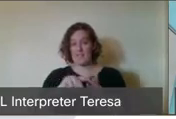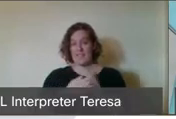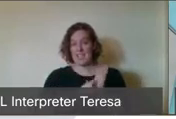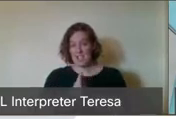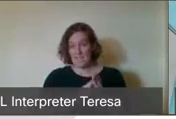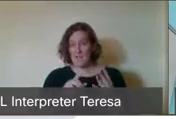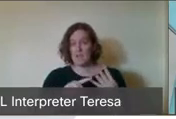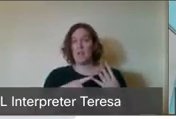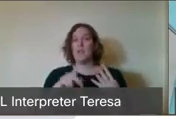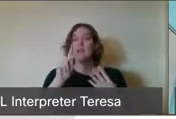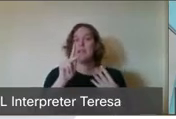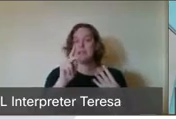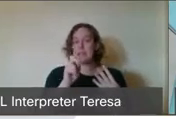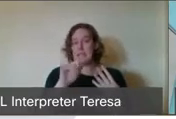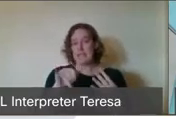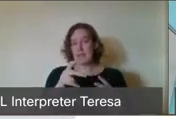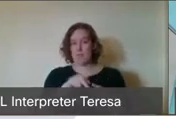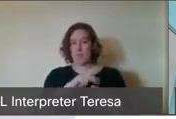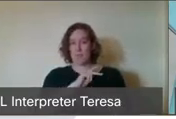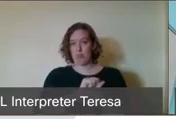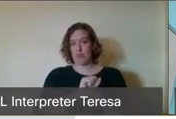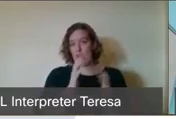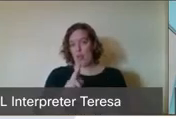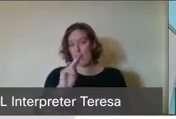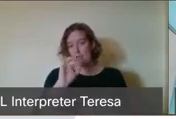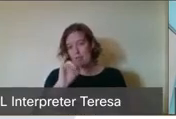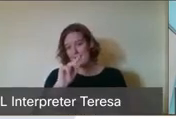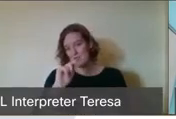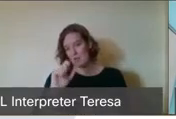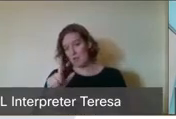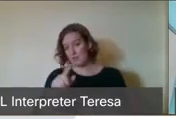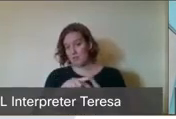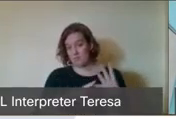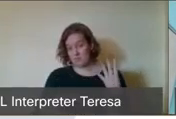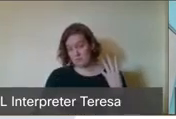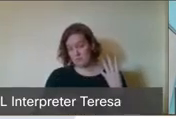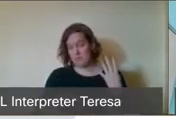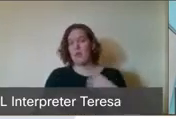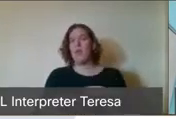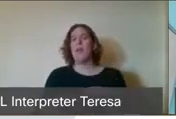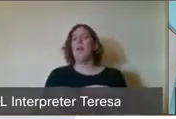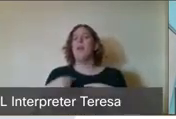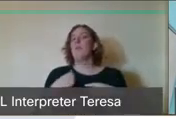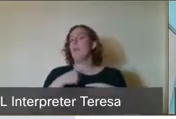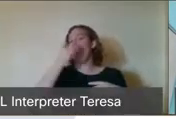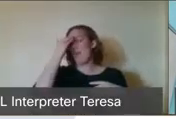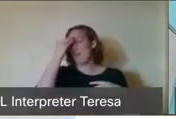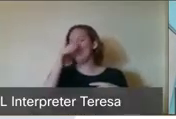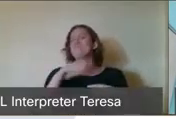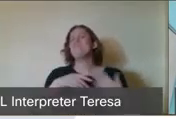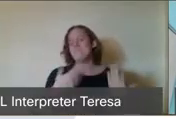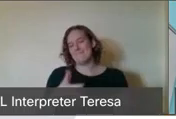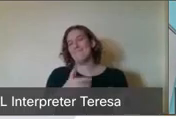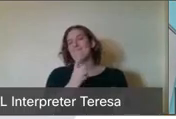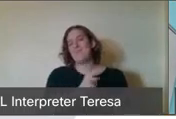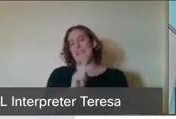green square, is it key personnel intel? And of course, as we know, it is a key performance